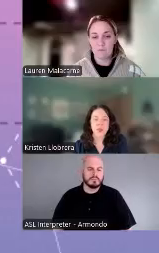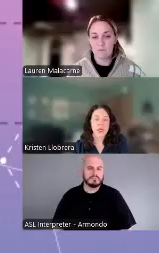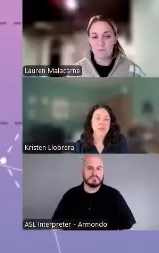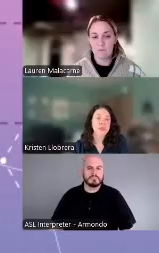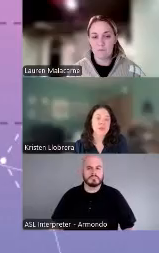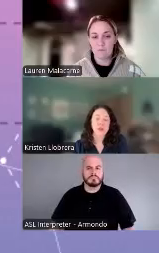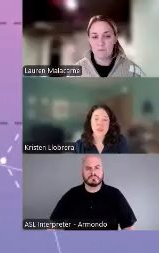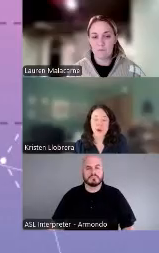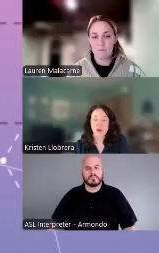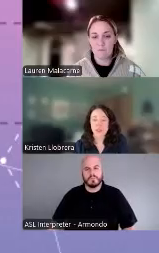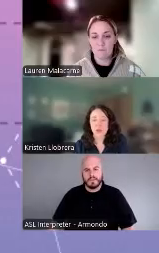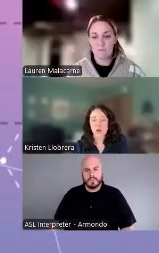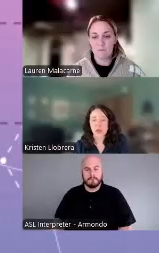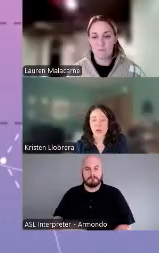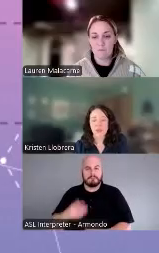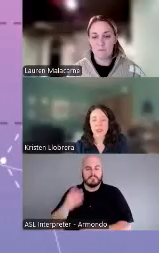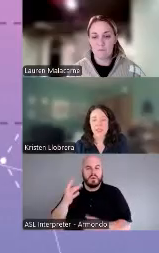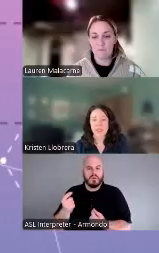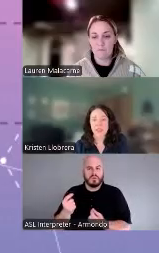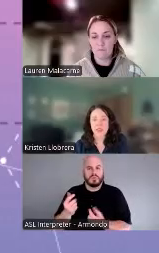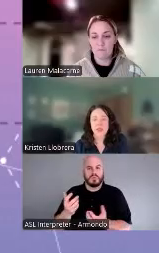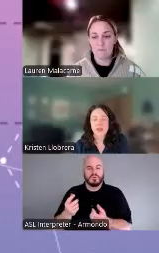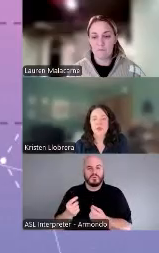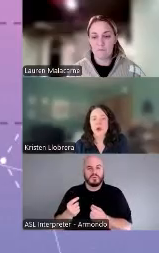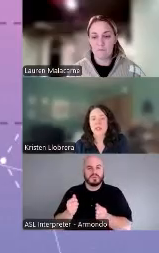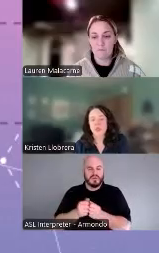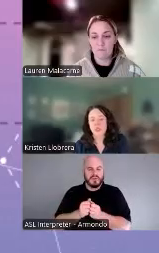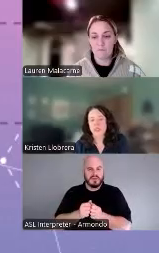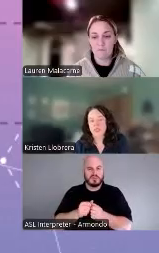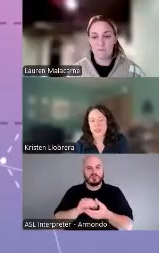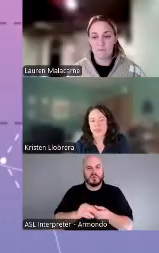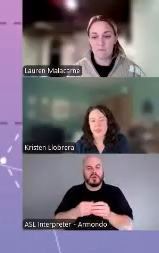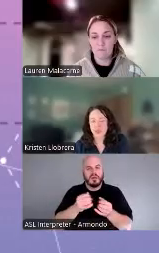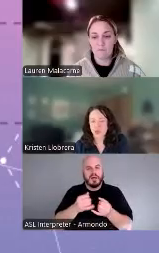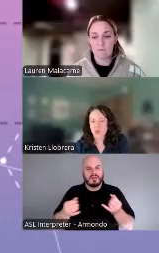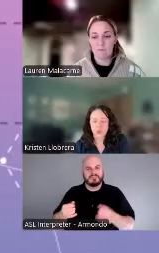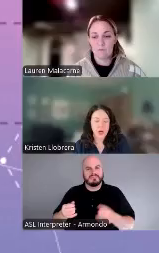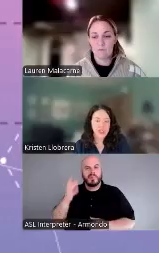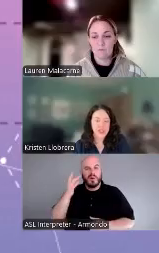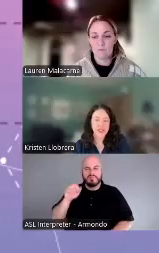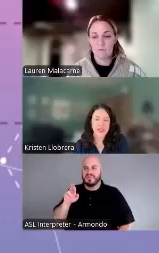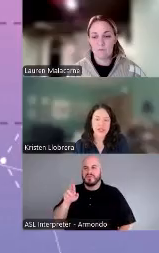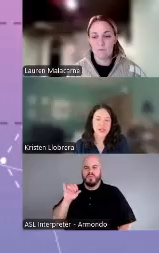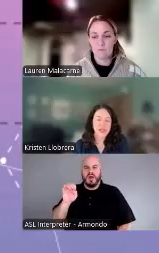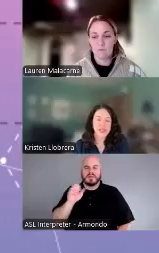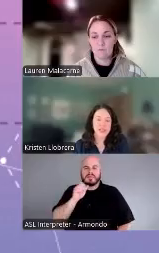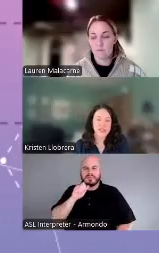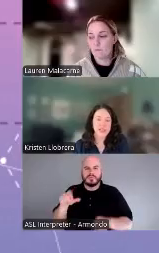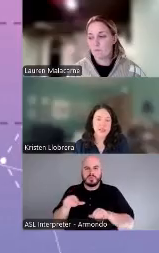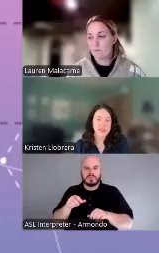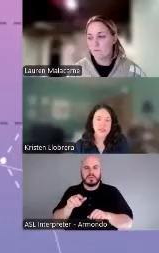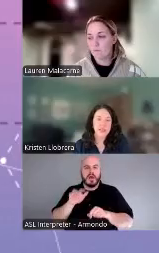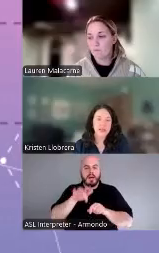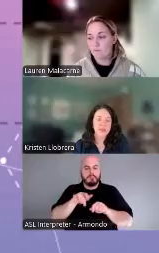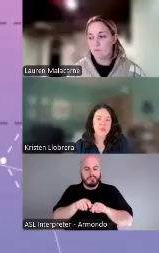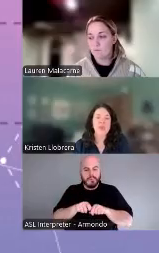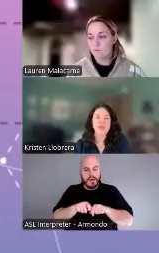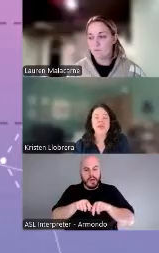wanted to be able to do this part in storyline, because Rise really doesn't do branching.